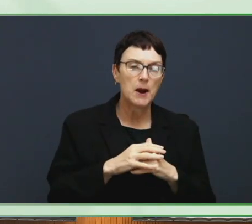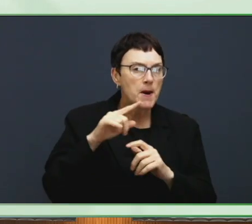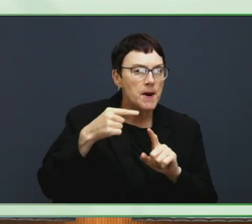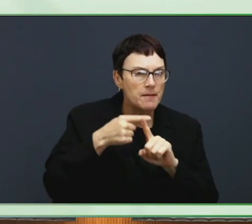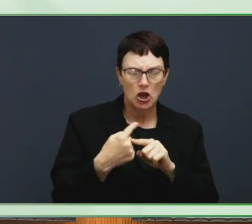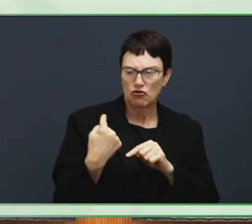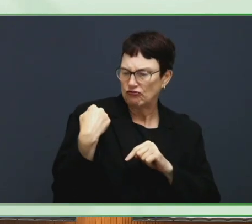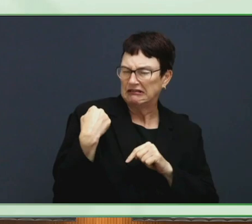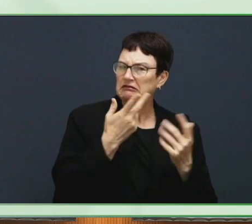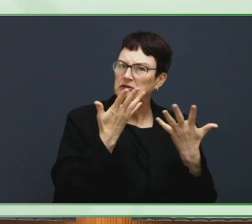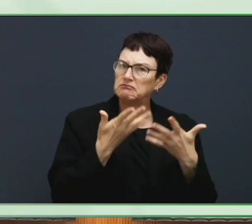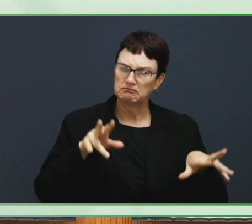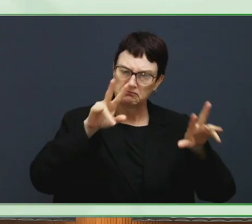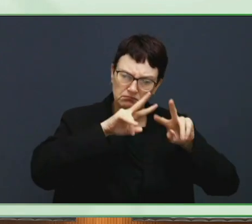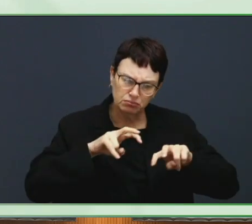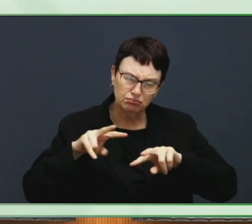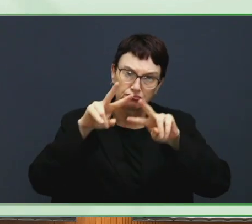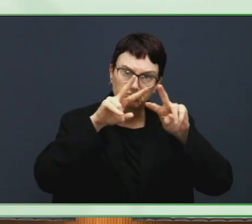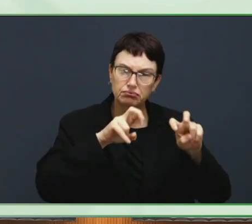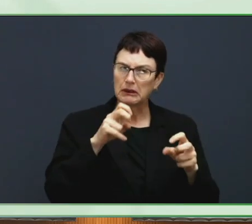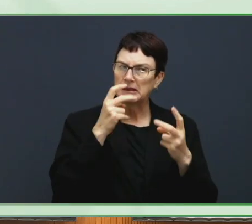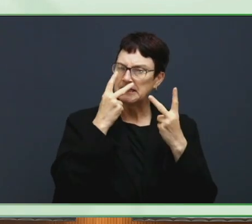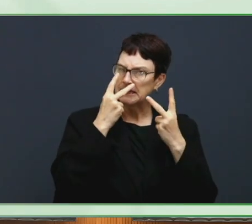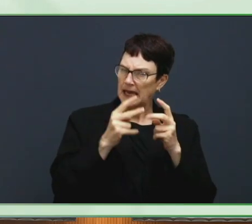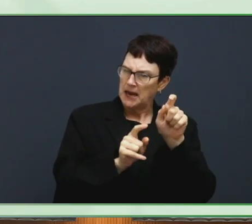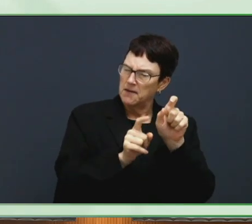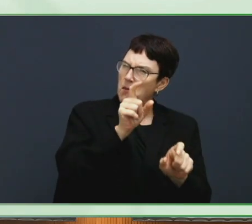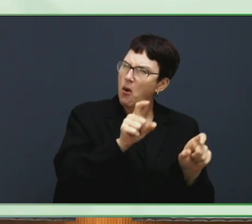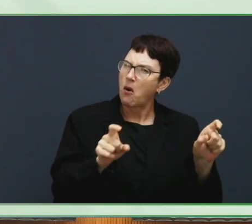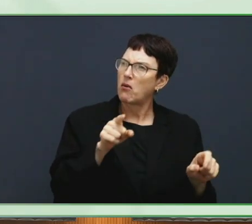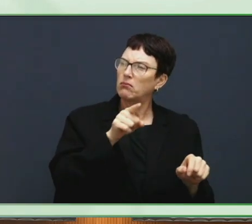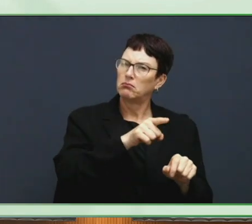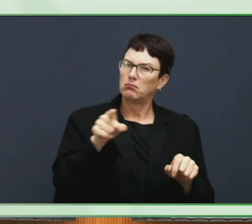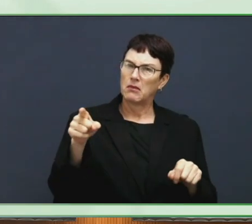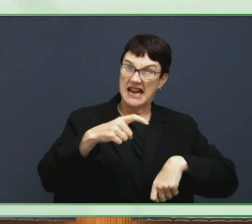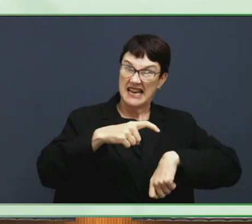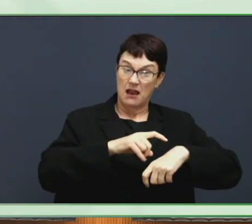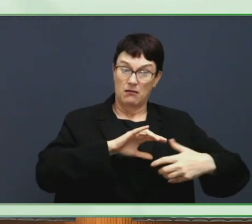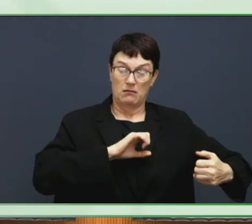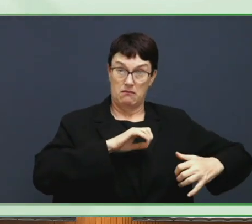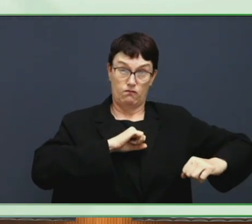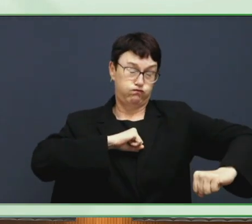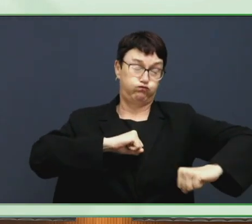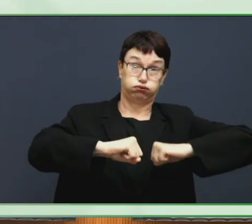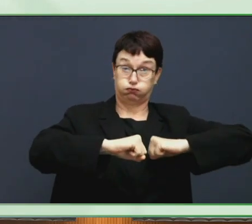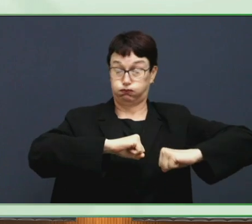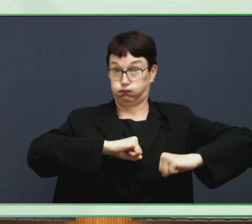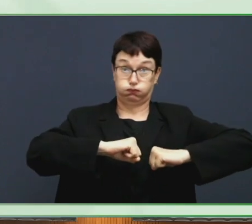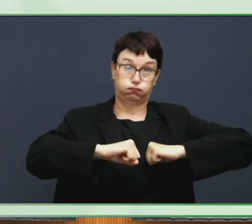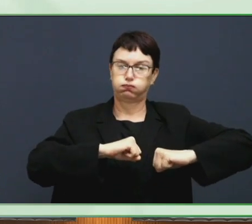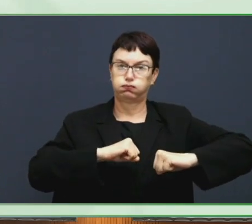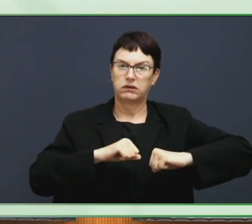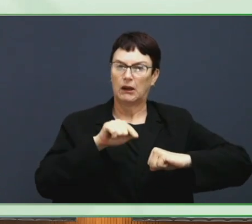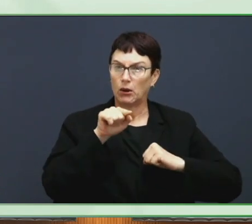by the earthquake to engage in educational activities and to learn the